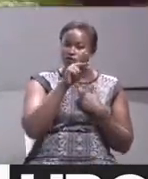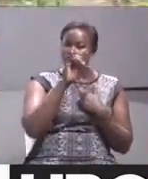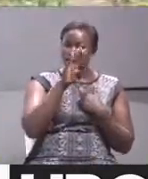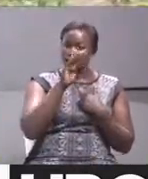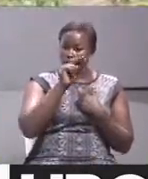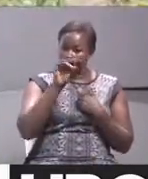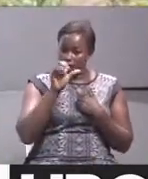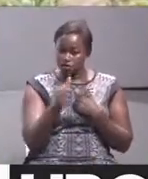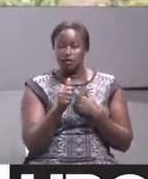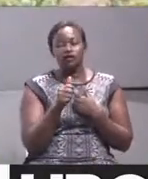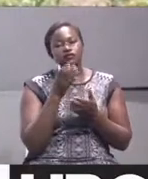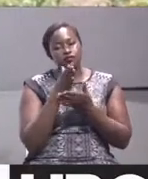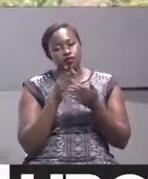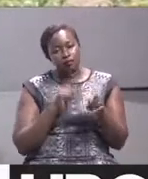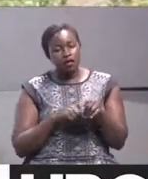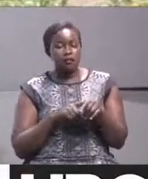with